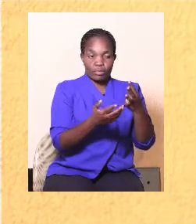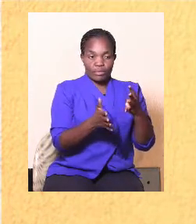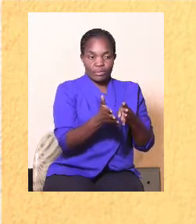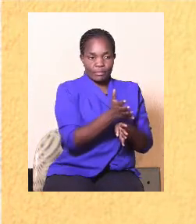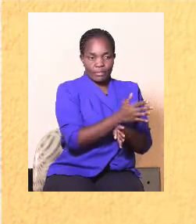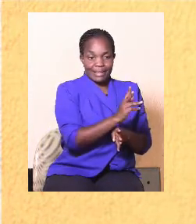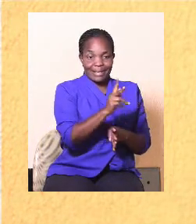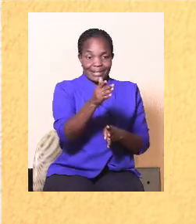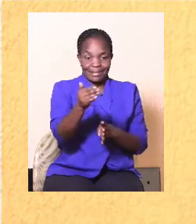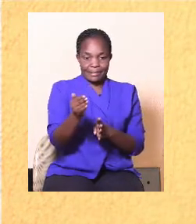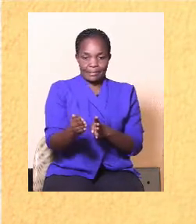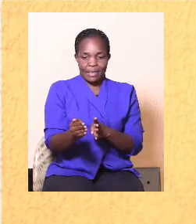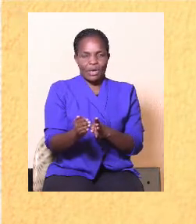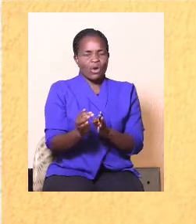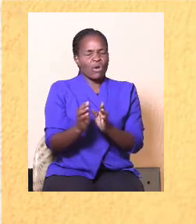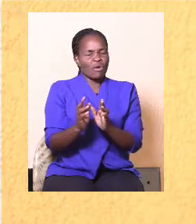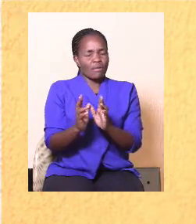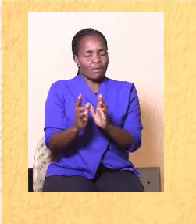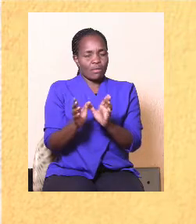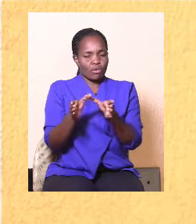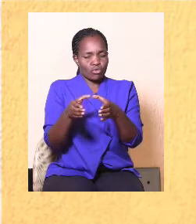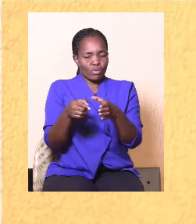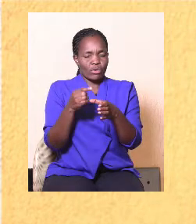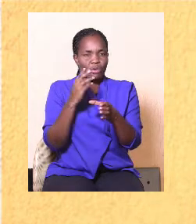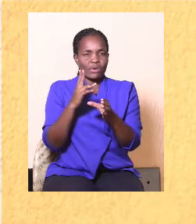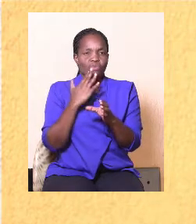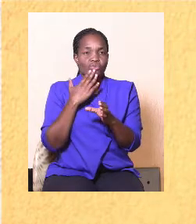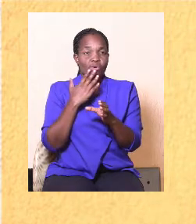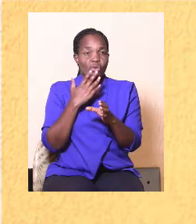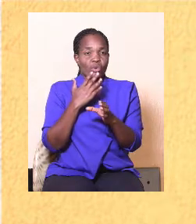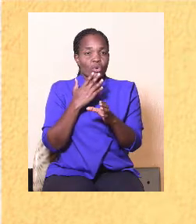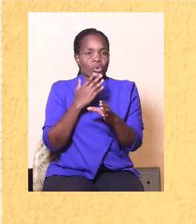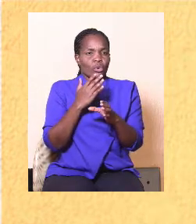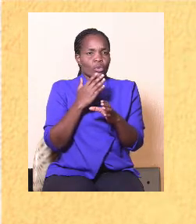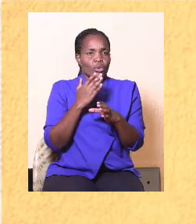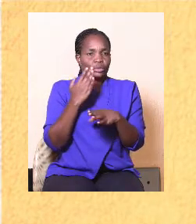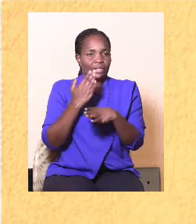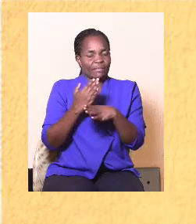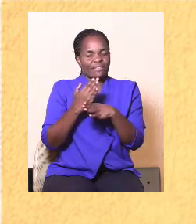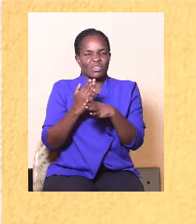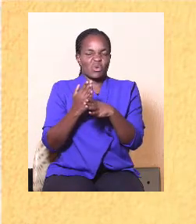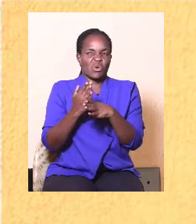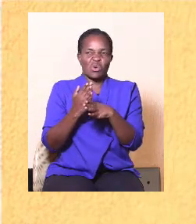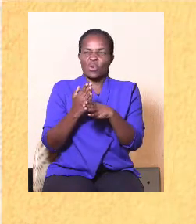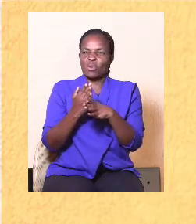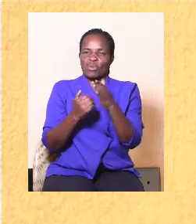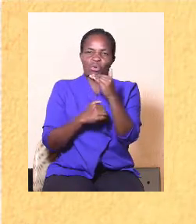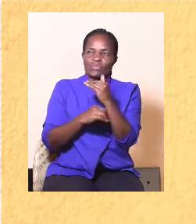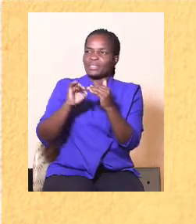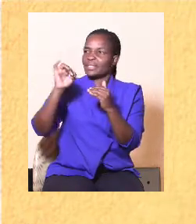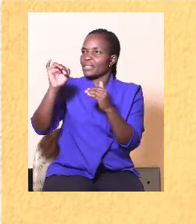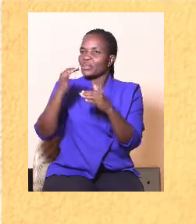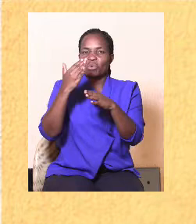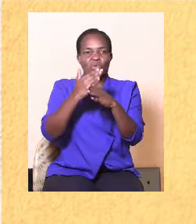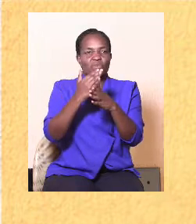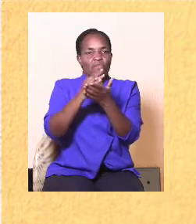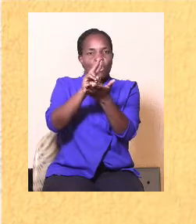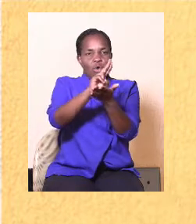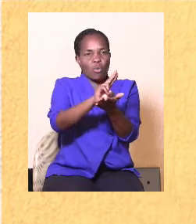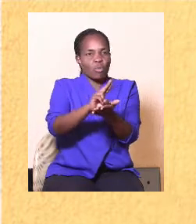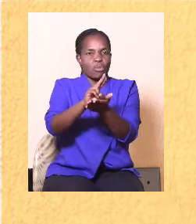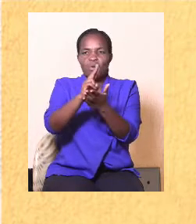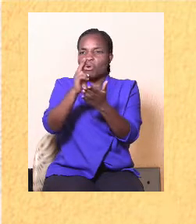Further, people who have lost jobs in the formal sector. In other words, you were employed by a lodge somewhere, you had a